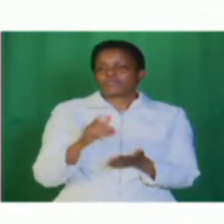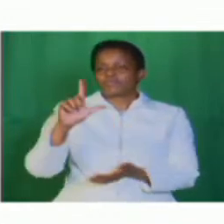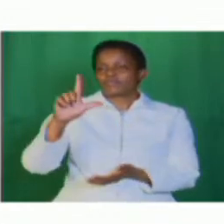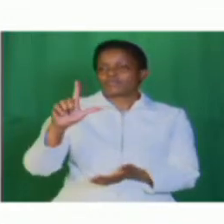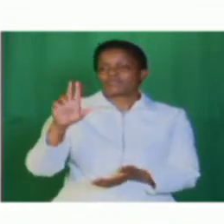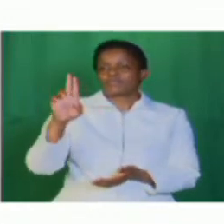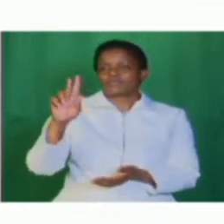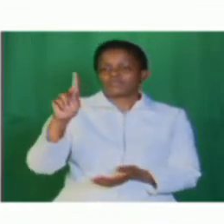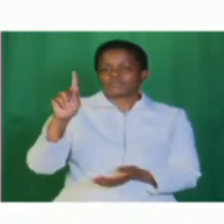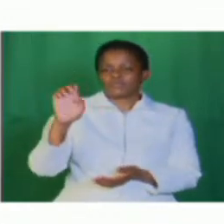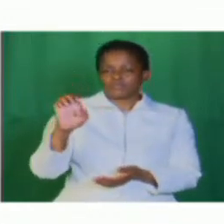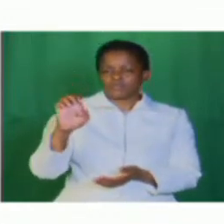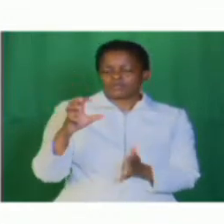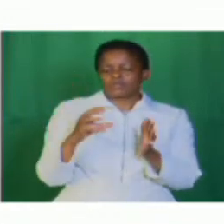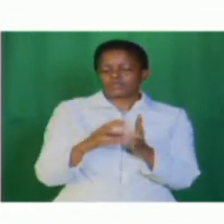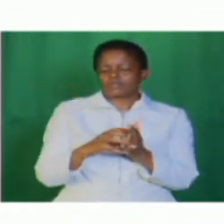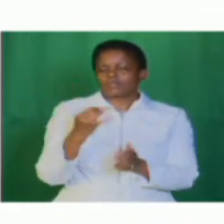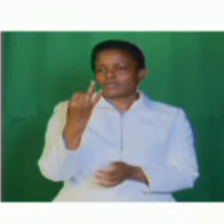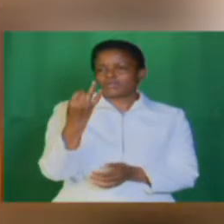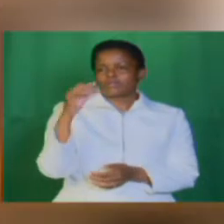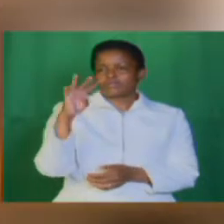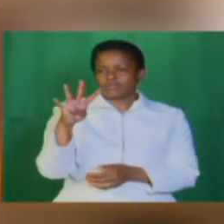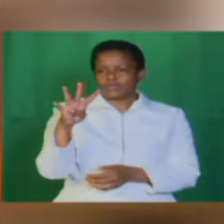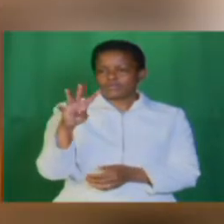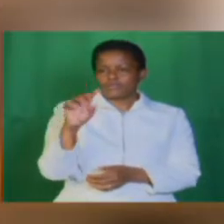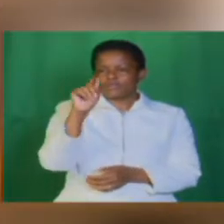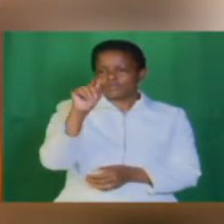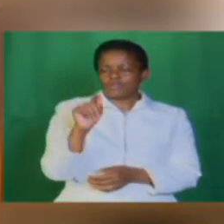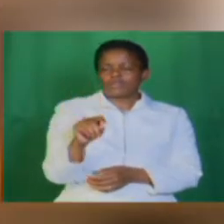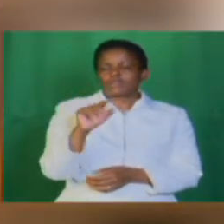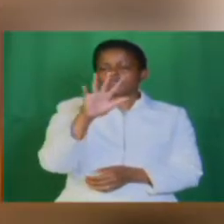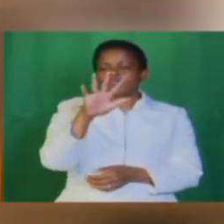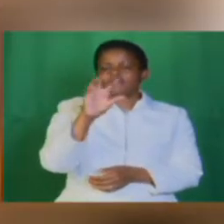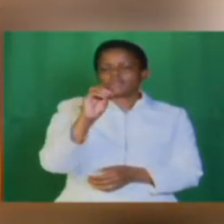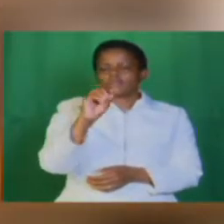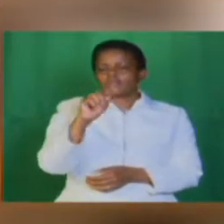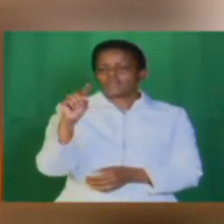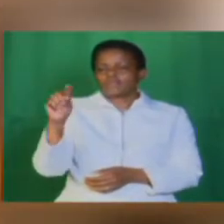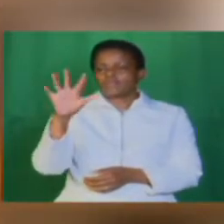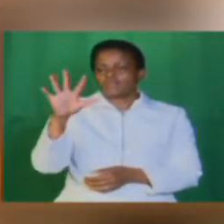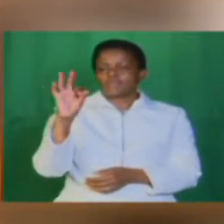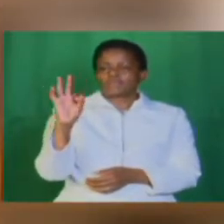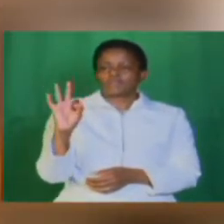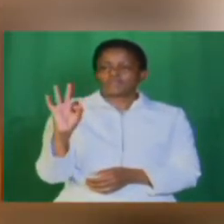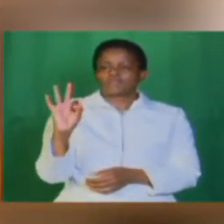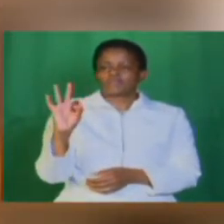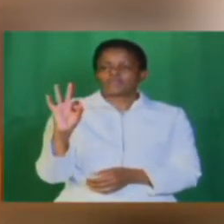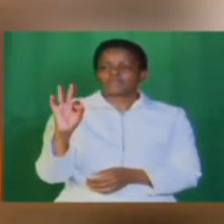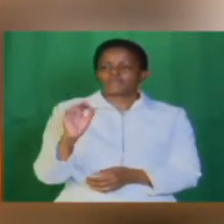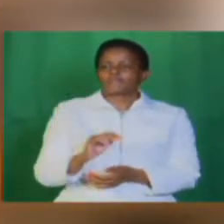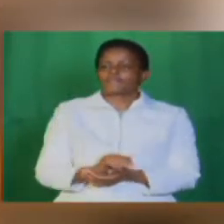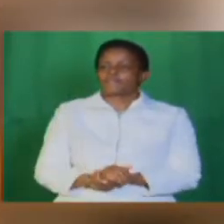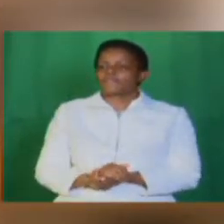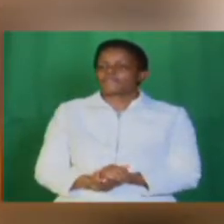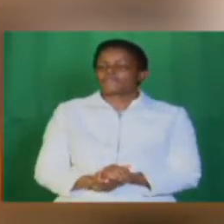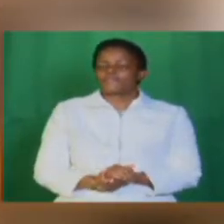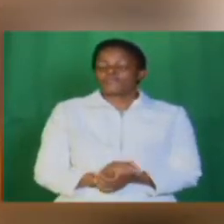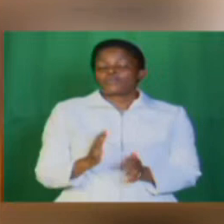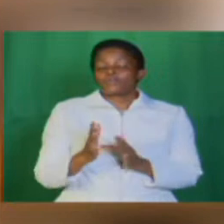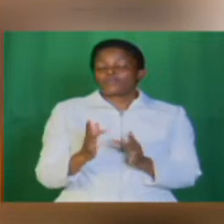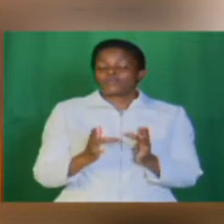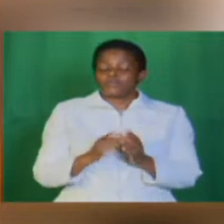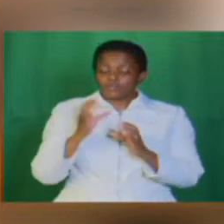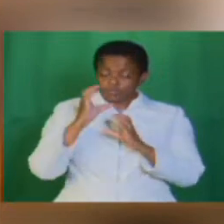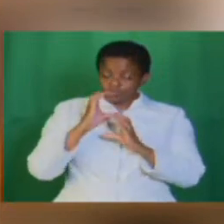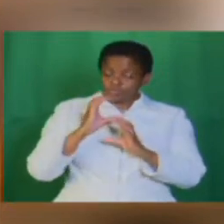well, verse 50 to 53. So after saying all those things that